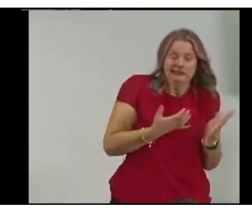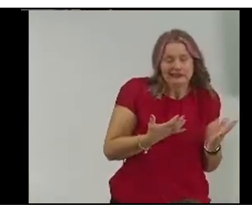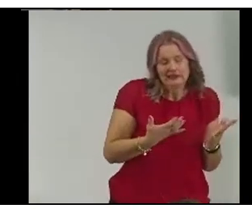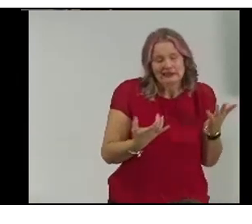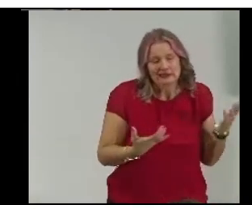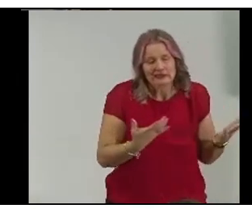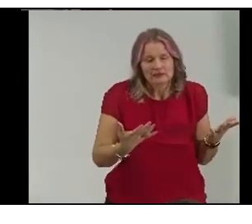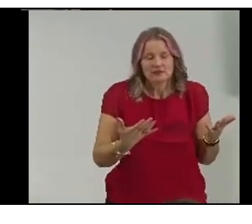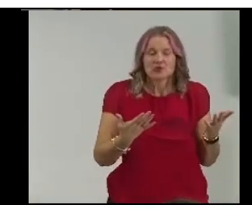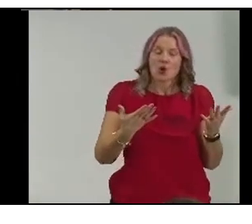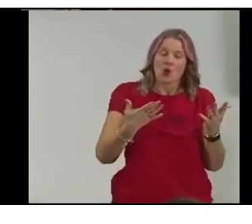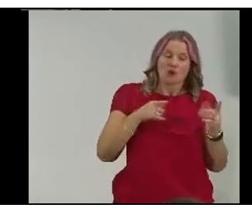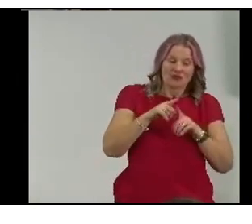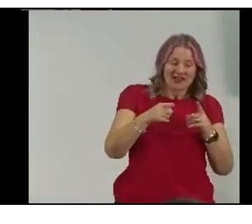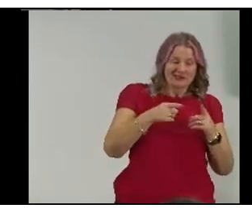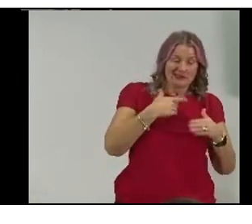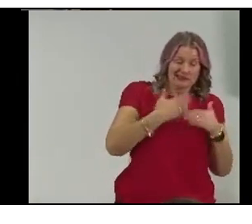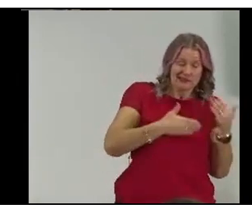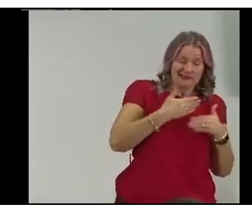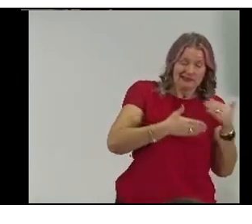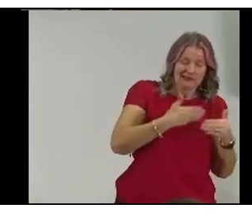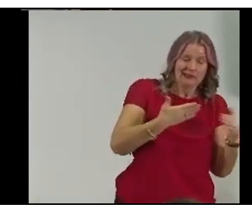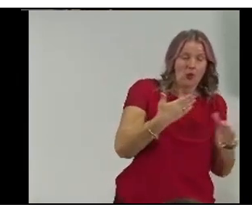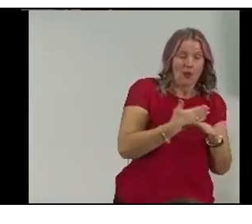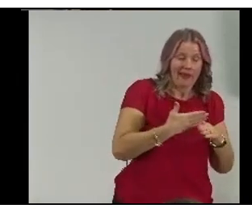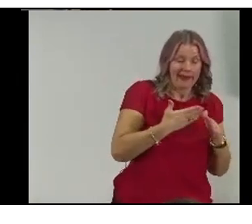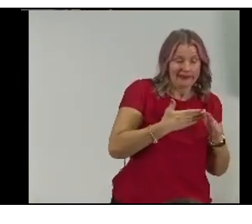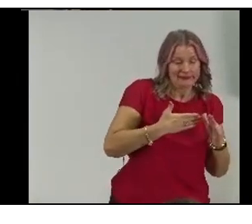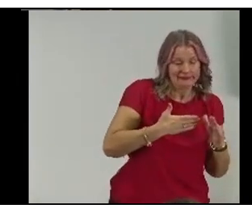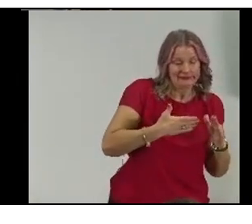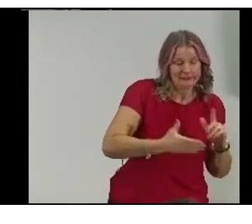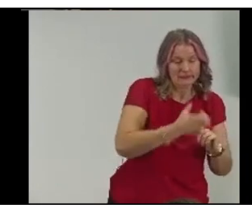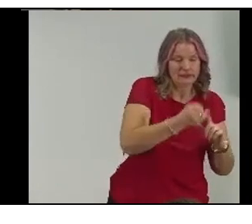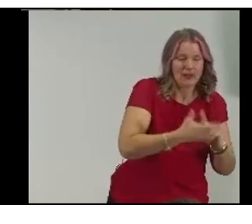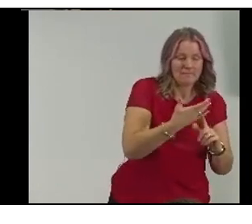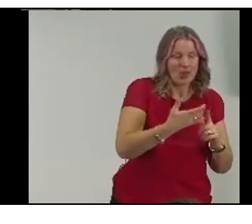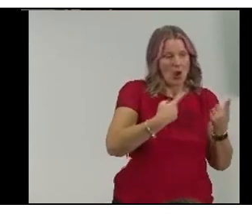are working towards this, so we're more, I would say,